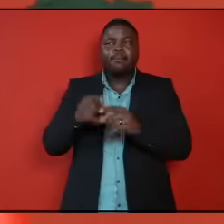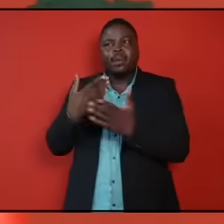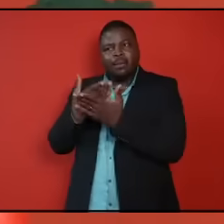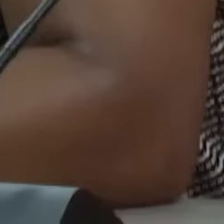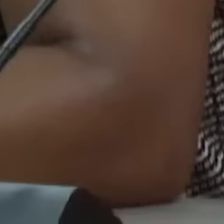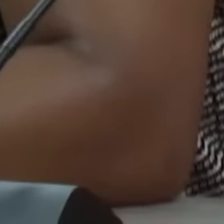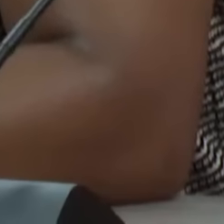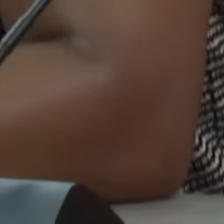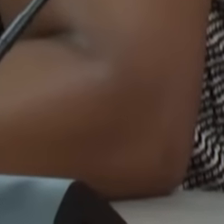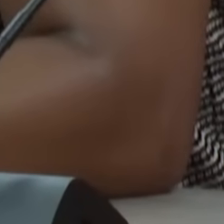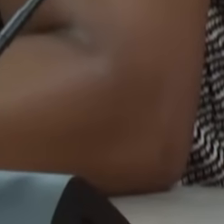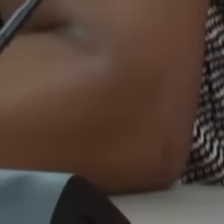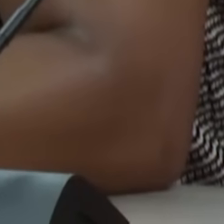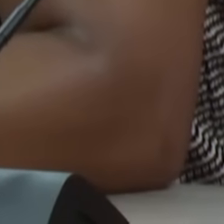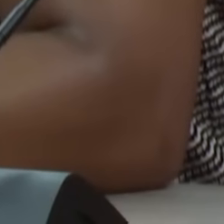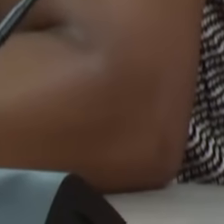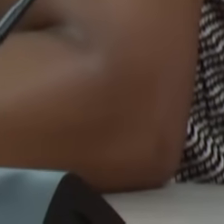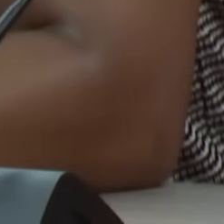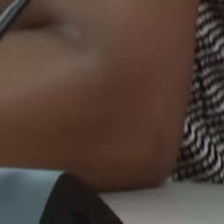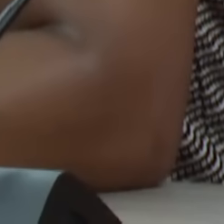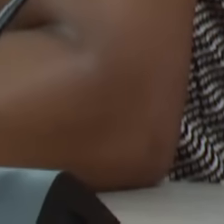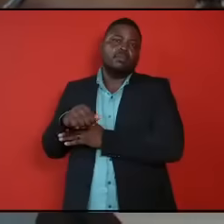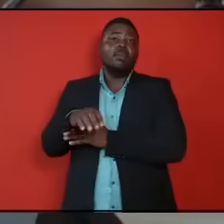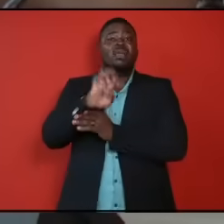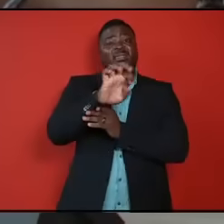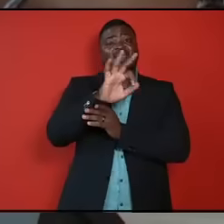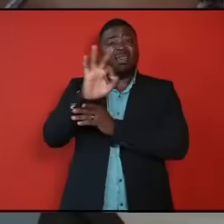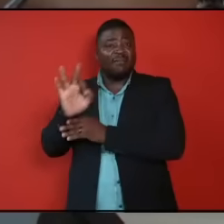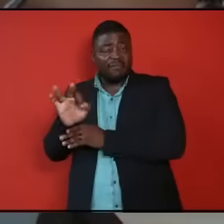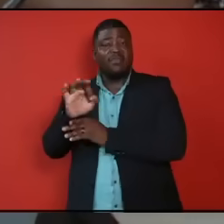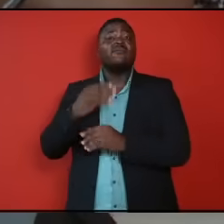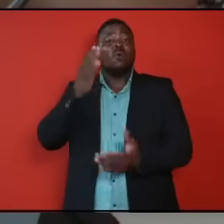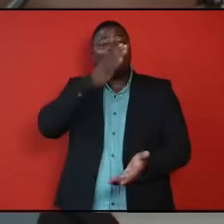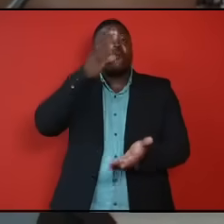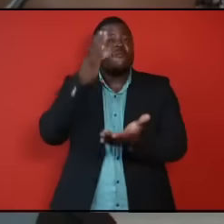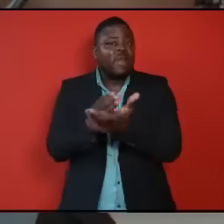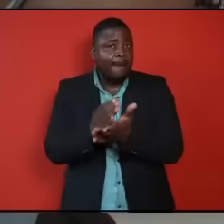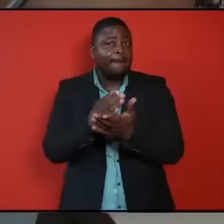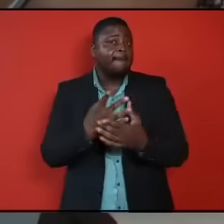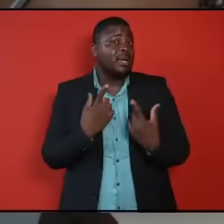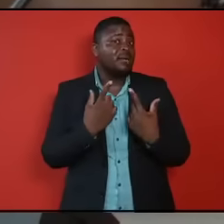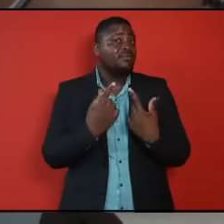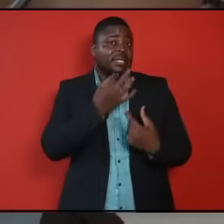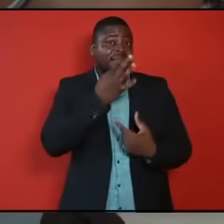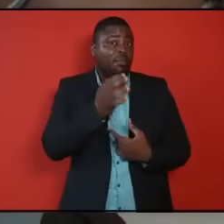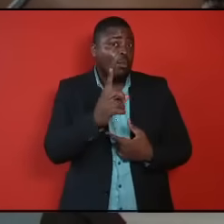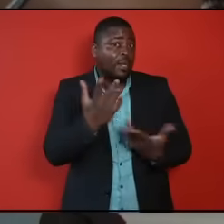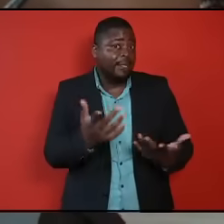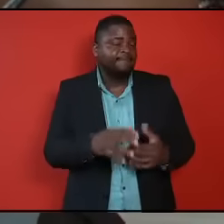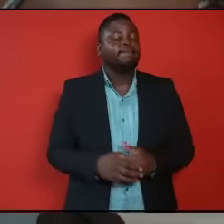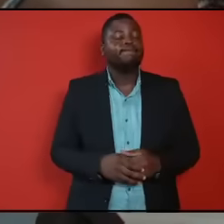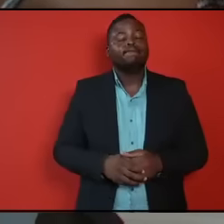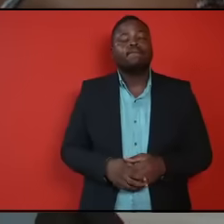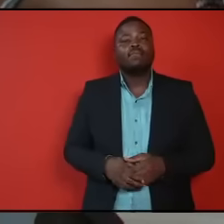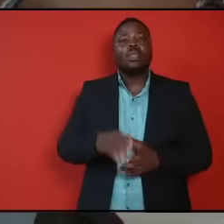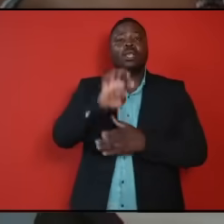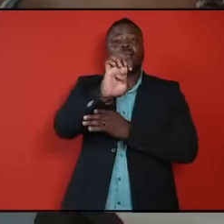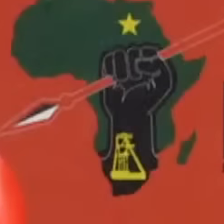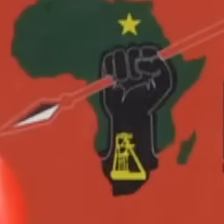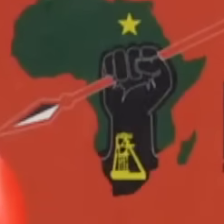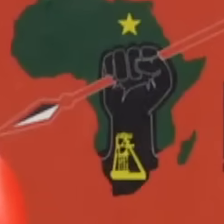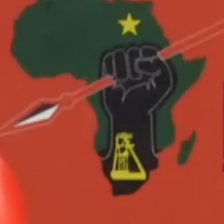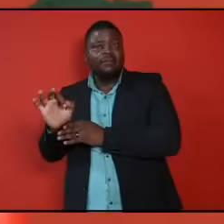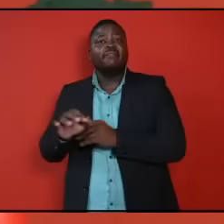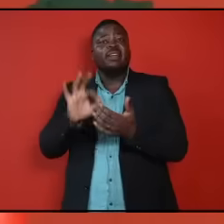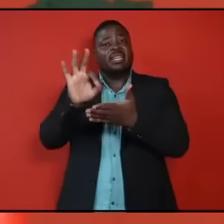with communities. The EFF reaffirmed that it enters the upcoming local government elections with